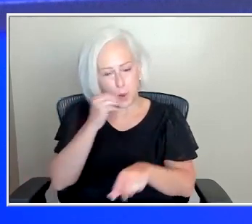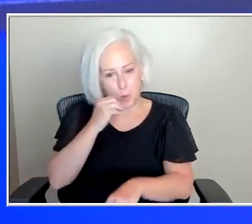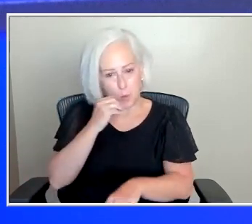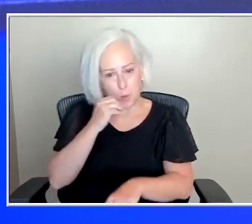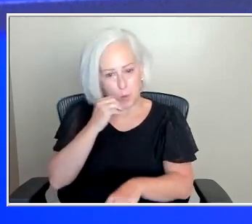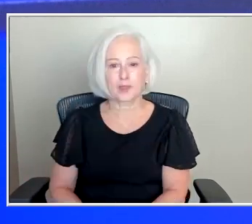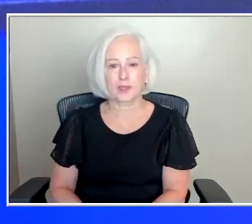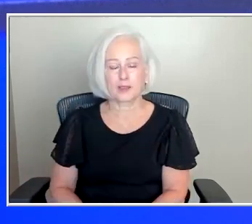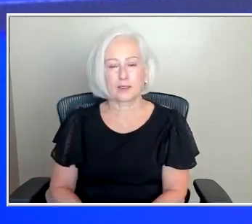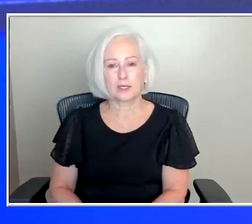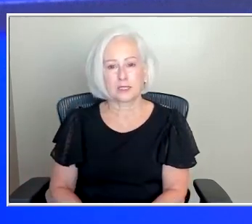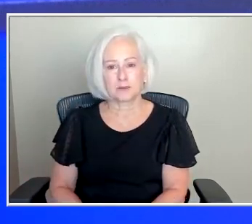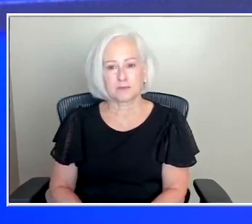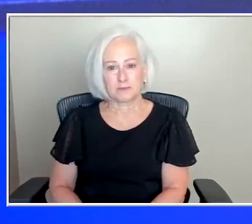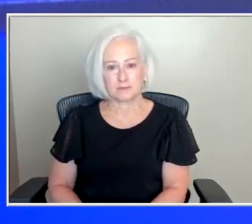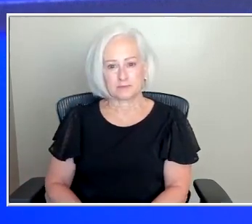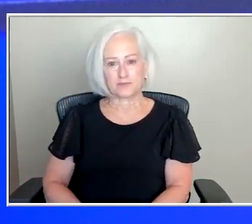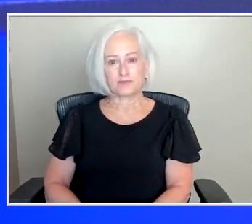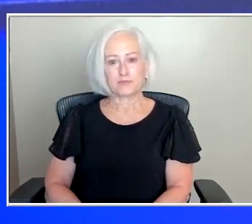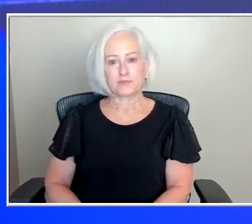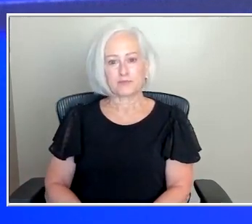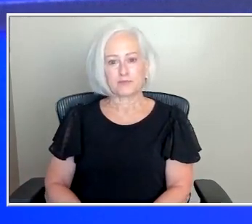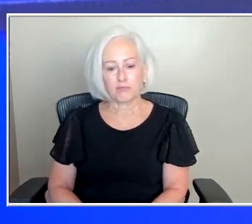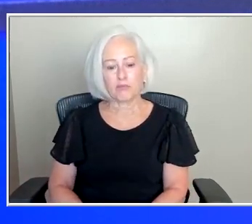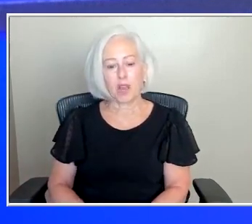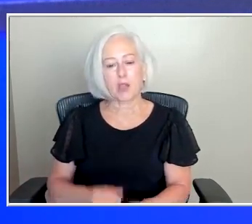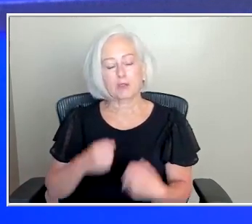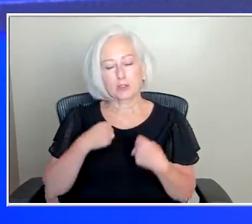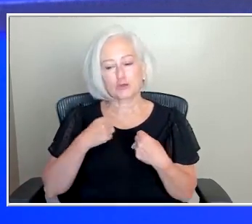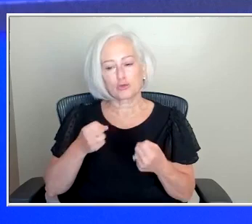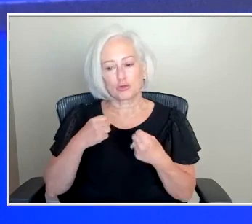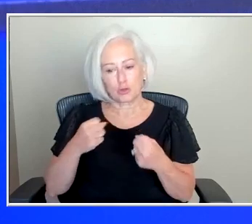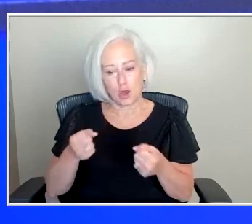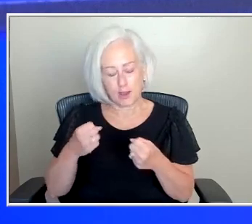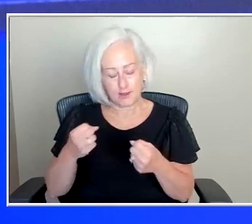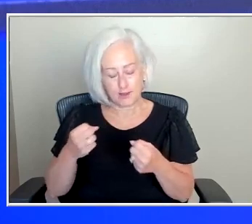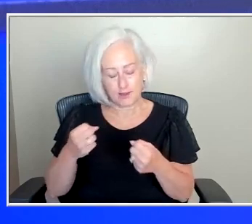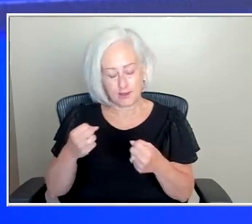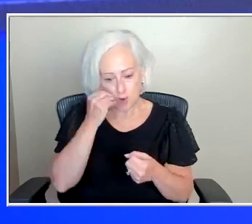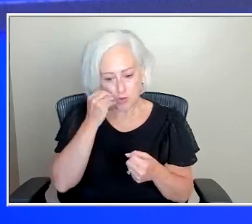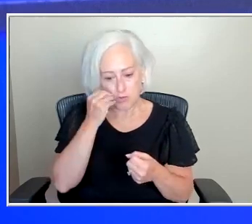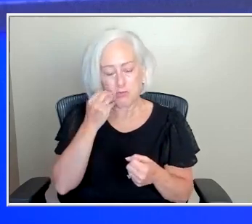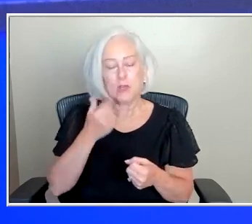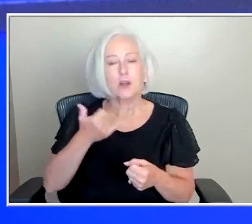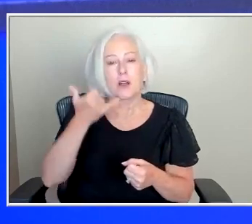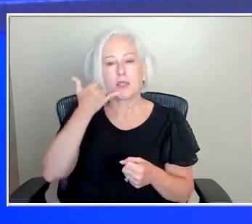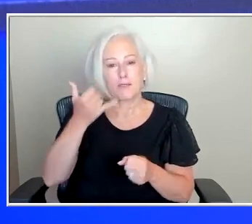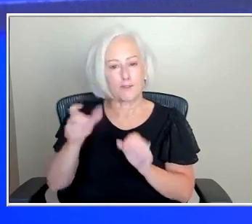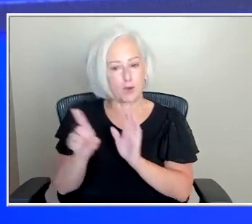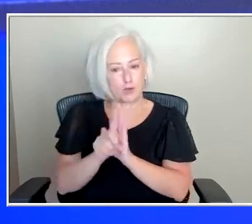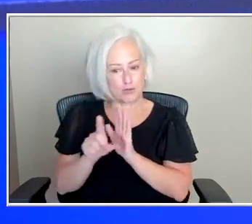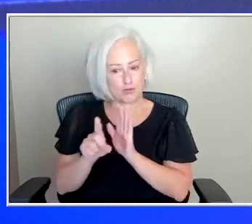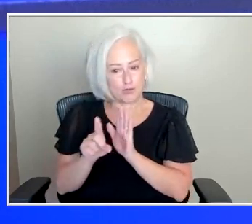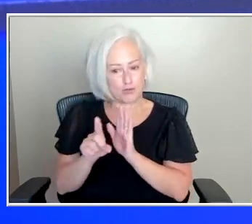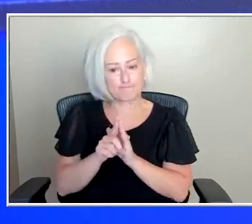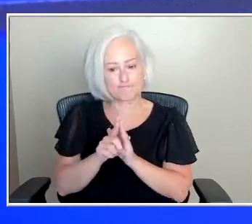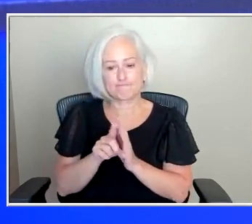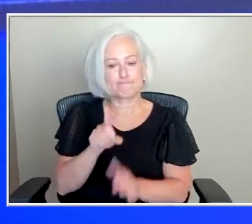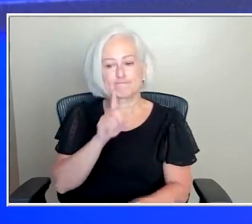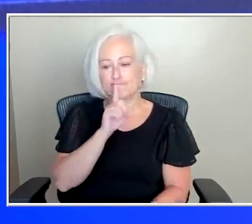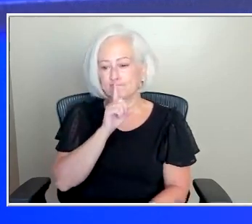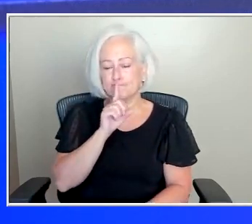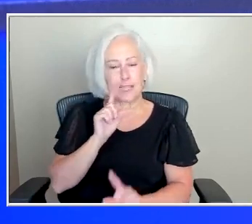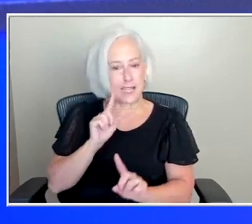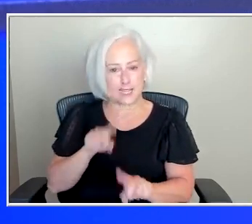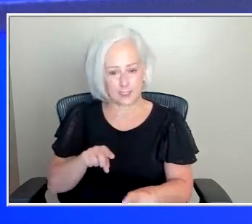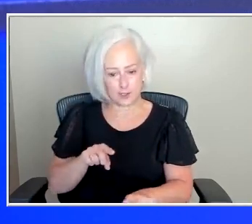I was halfway there, and the phone rang. I didn't answer it. And the phone rang again,